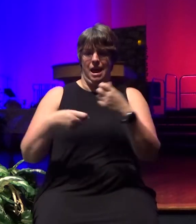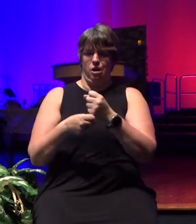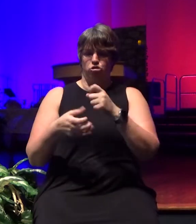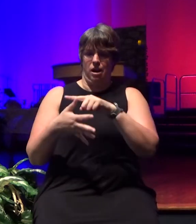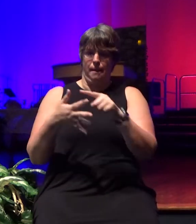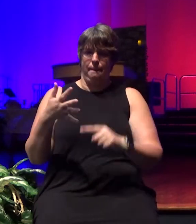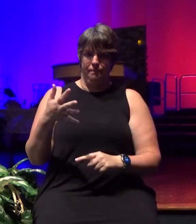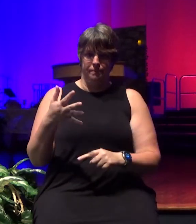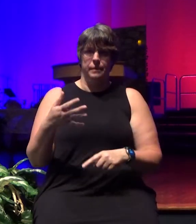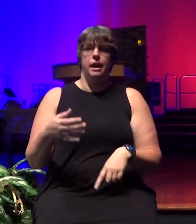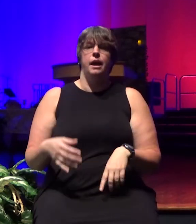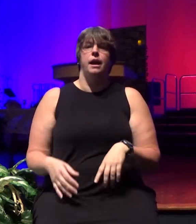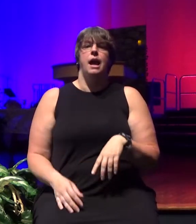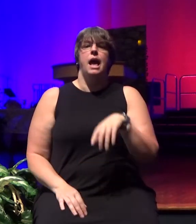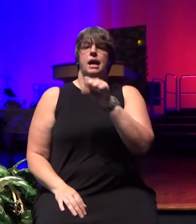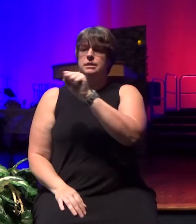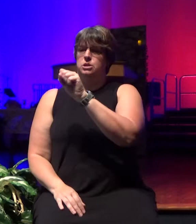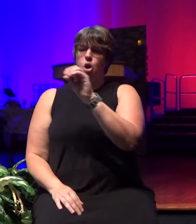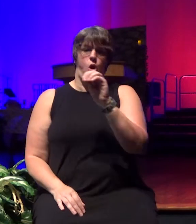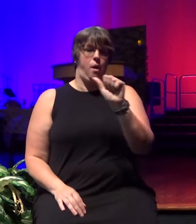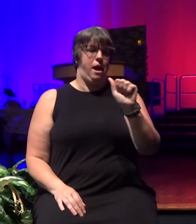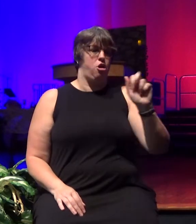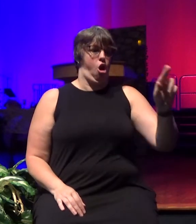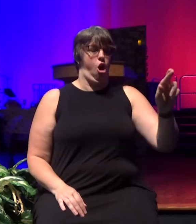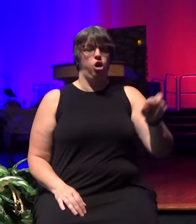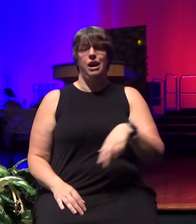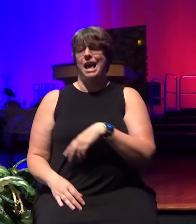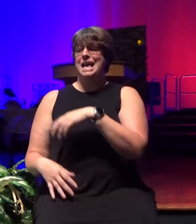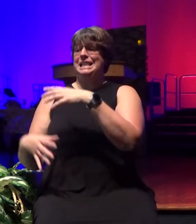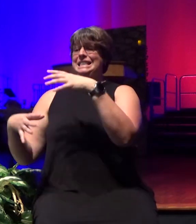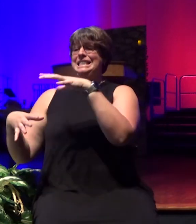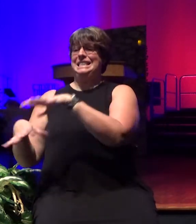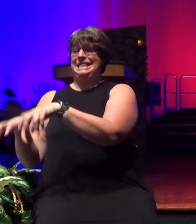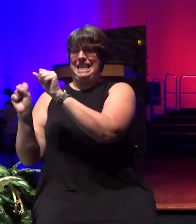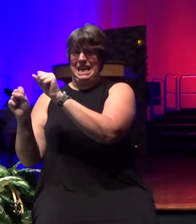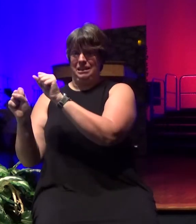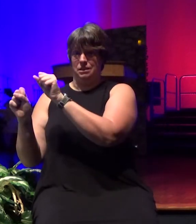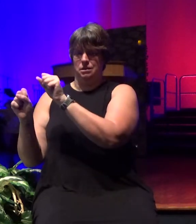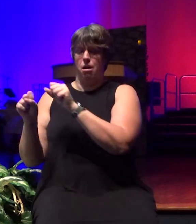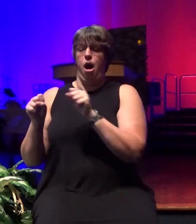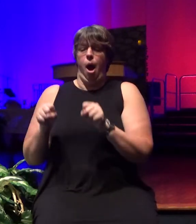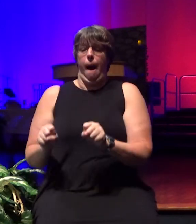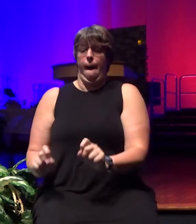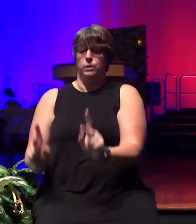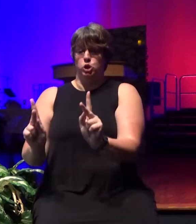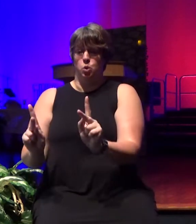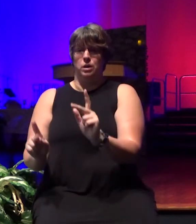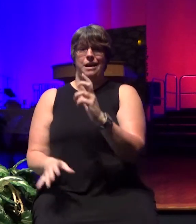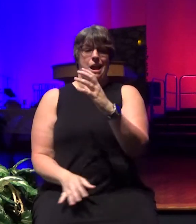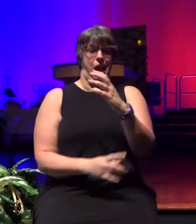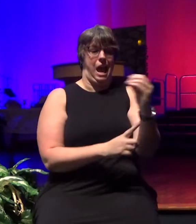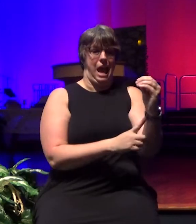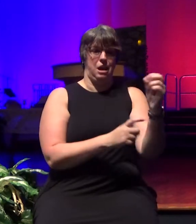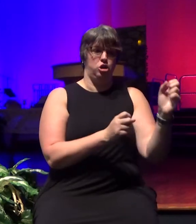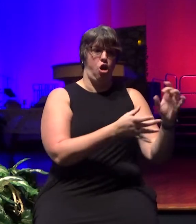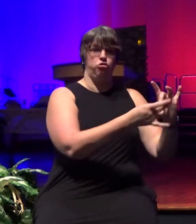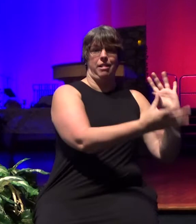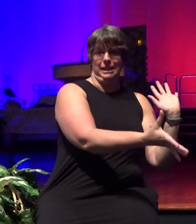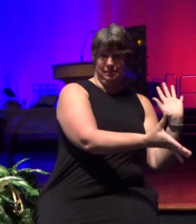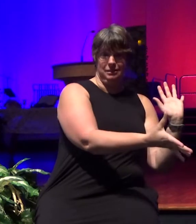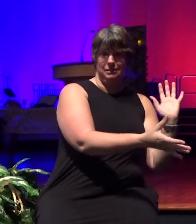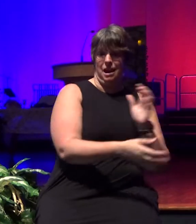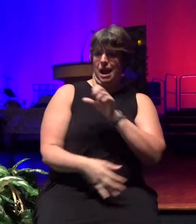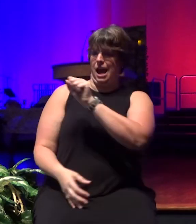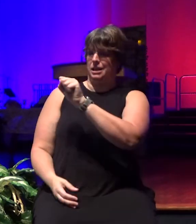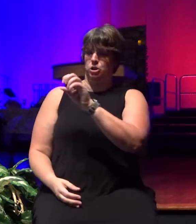soar. And the overall area, the first area I want to look at is the content of our consciousness. Our founder, Ernest Holmes,